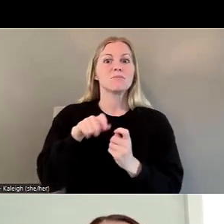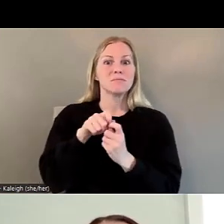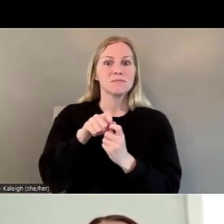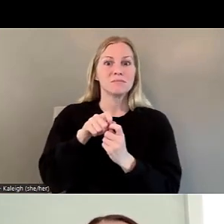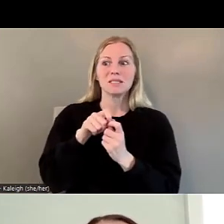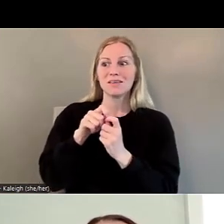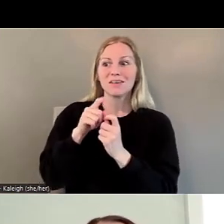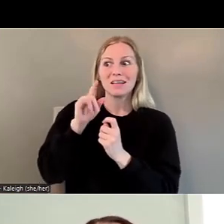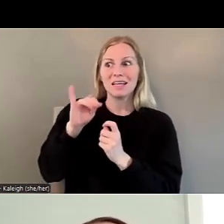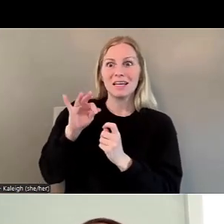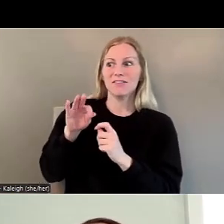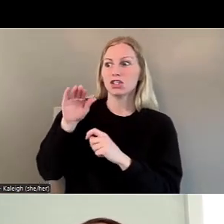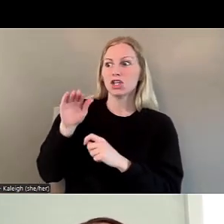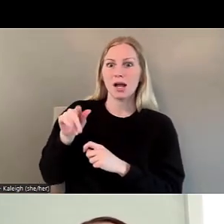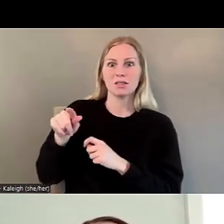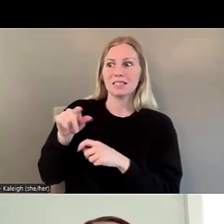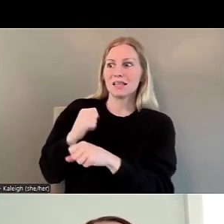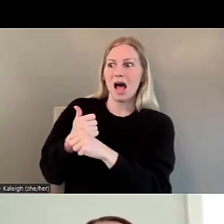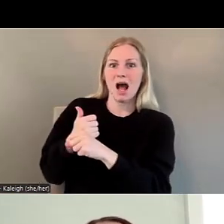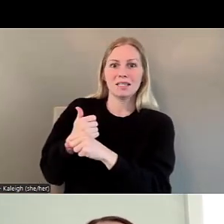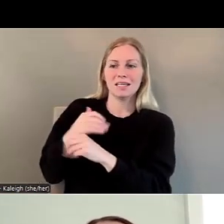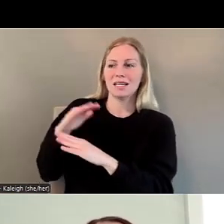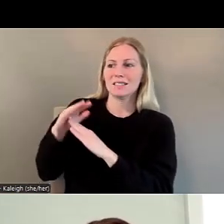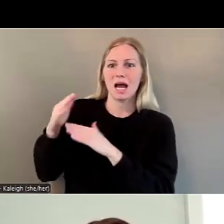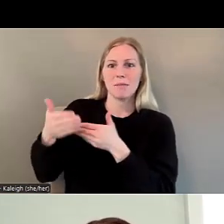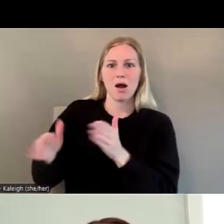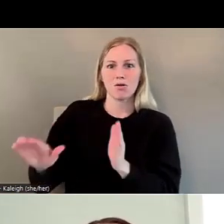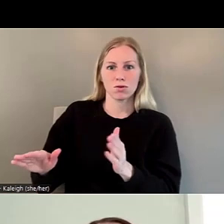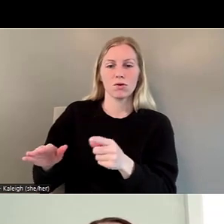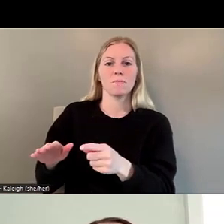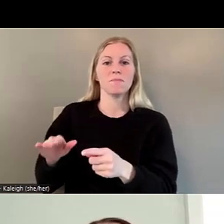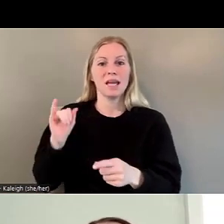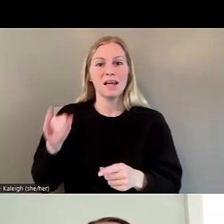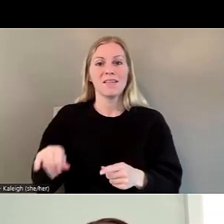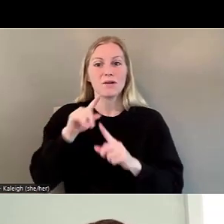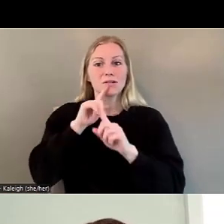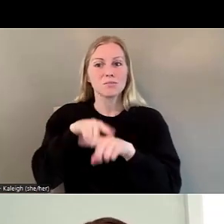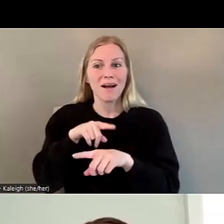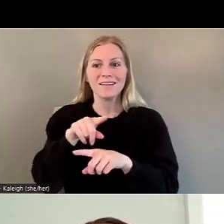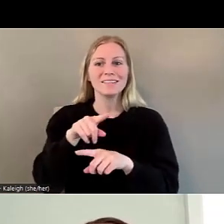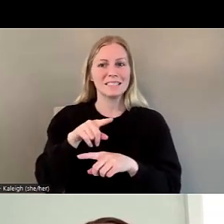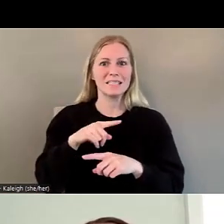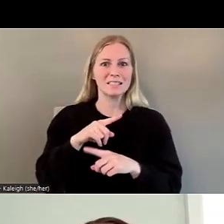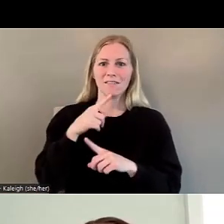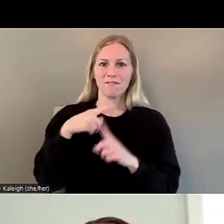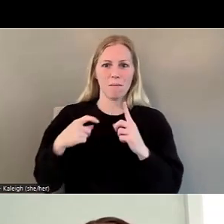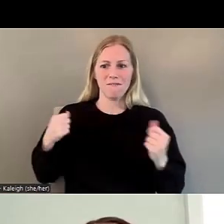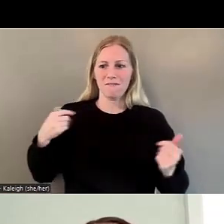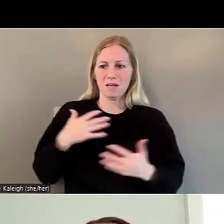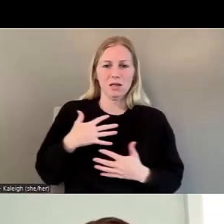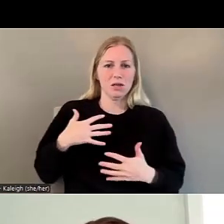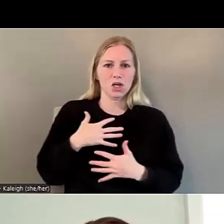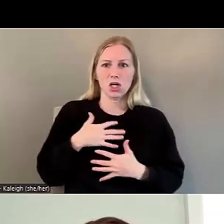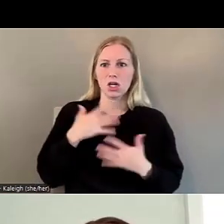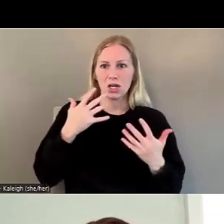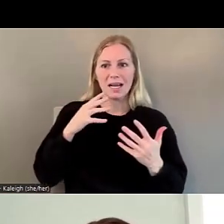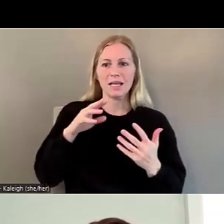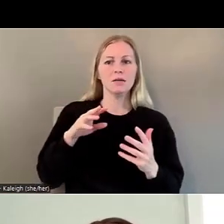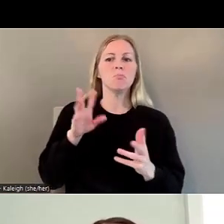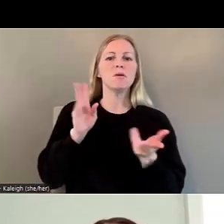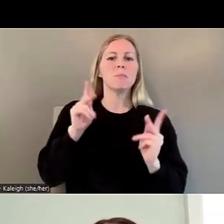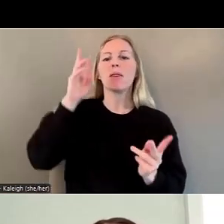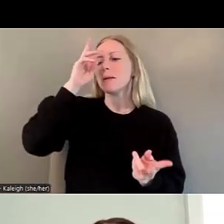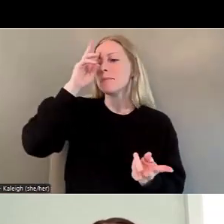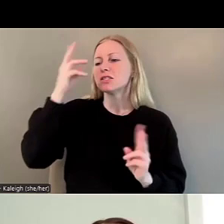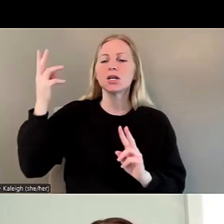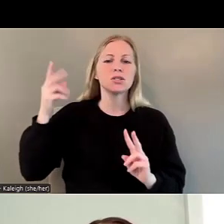room. This innate response is fueled by intense fear and almost always misunderstood as intentional on the